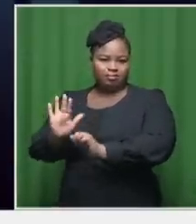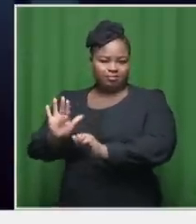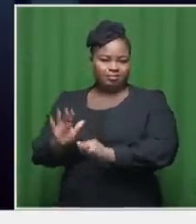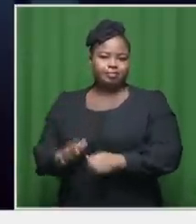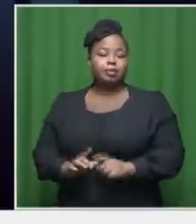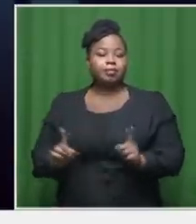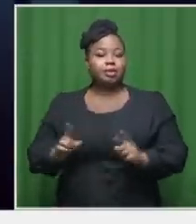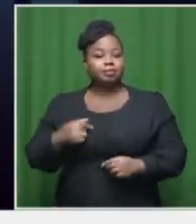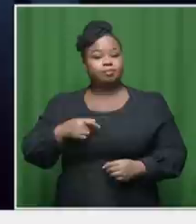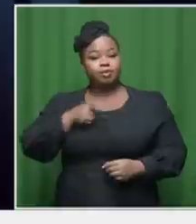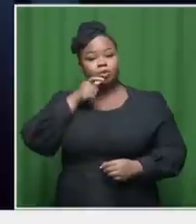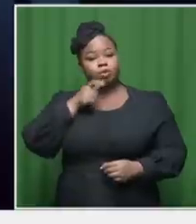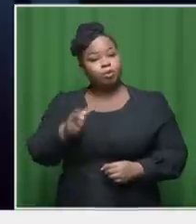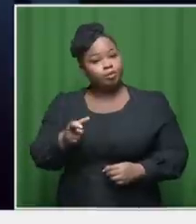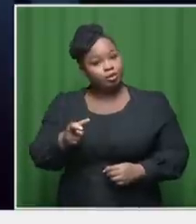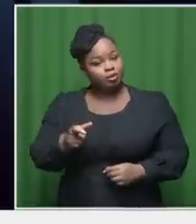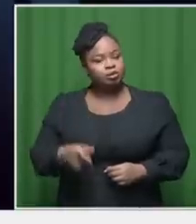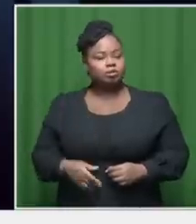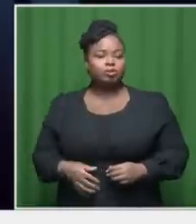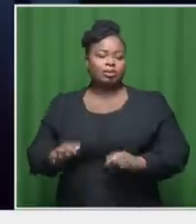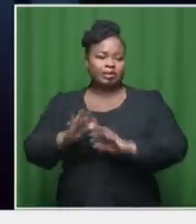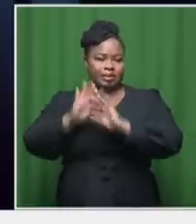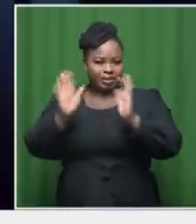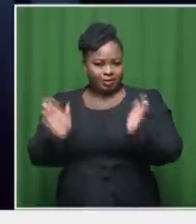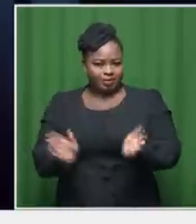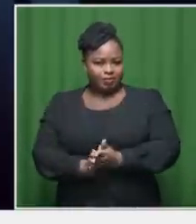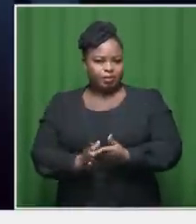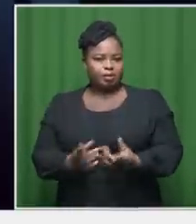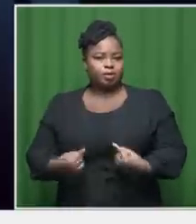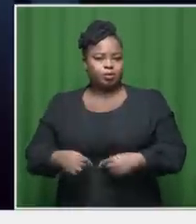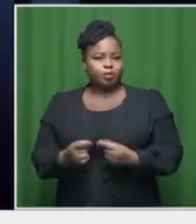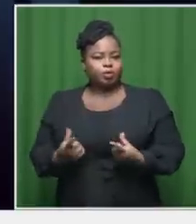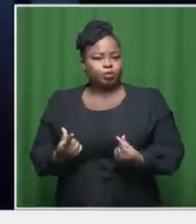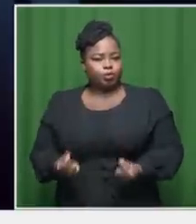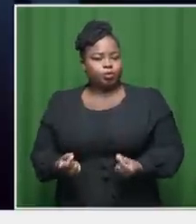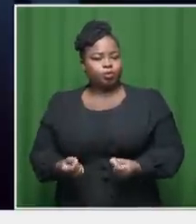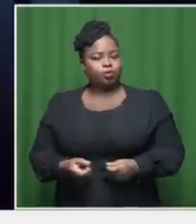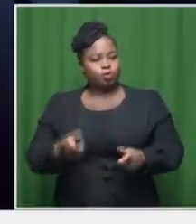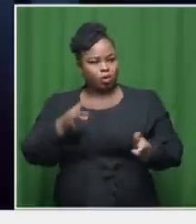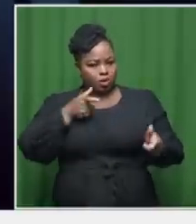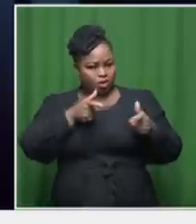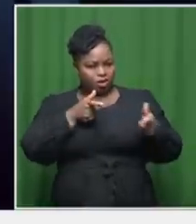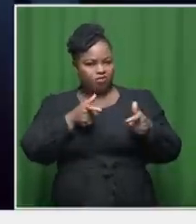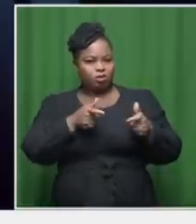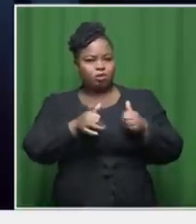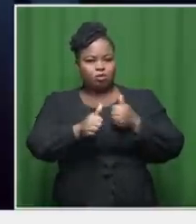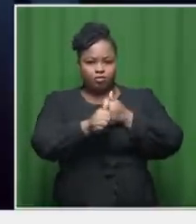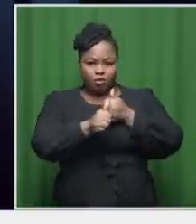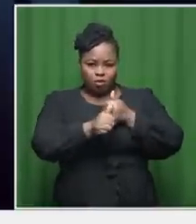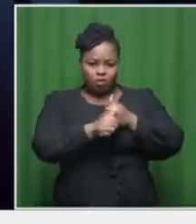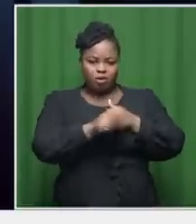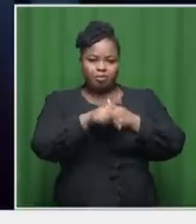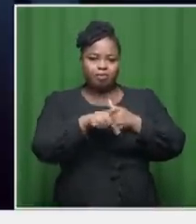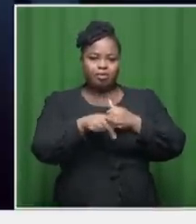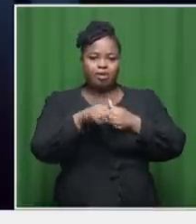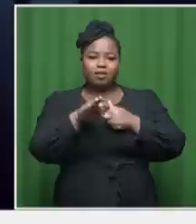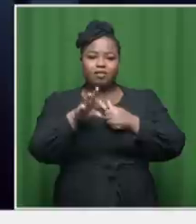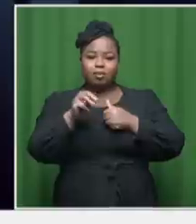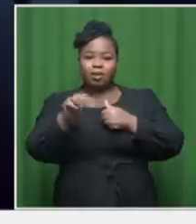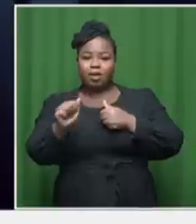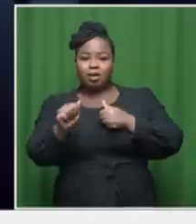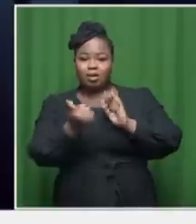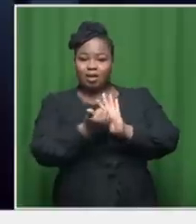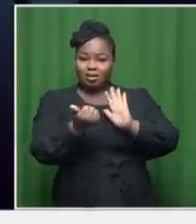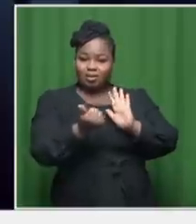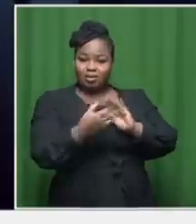comment is that whatever that we do, we are governed by the Public Finance Management Act. Section 54 of